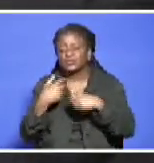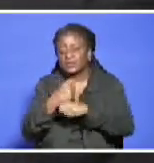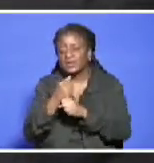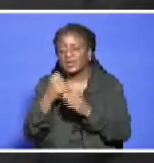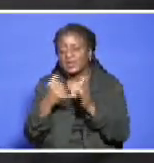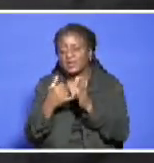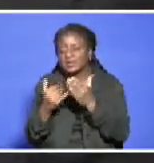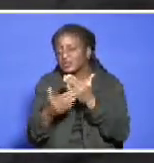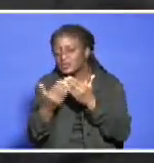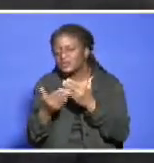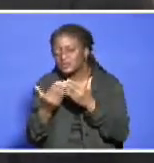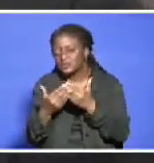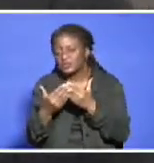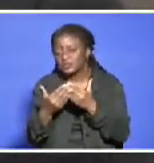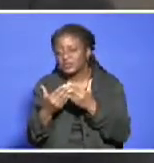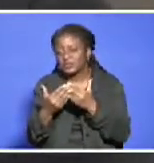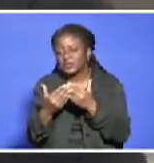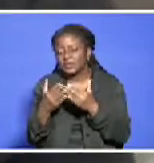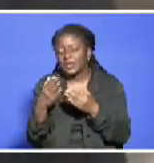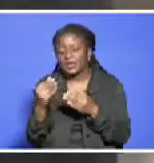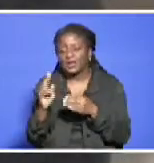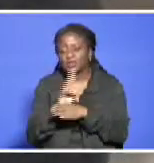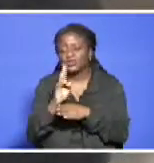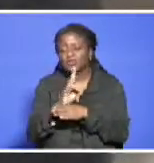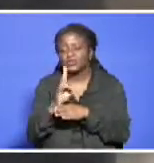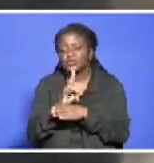as useful or as easy to use as possible.